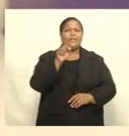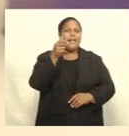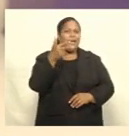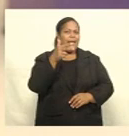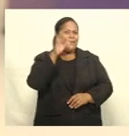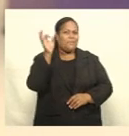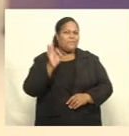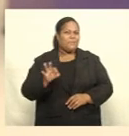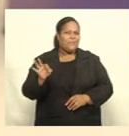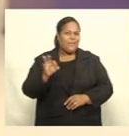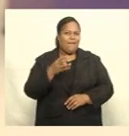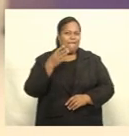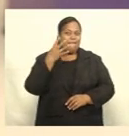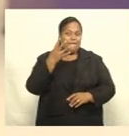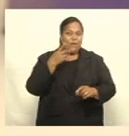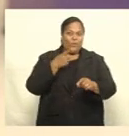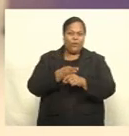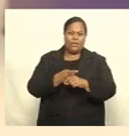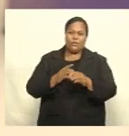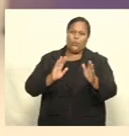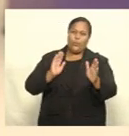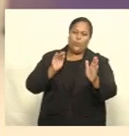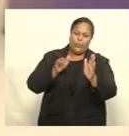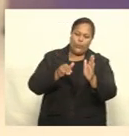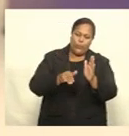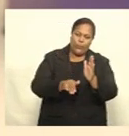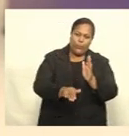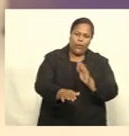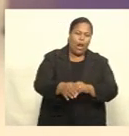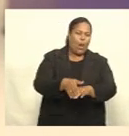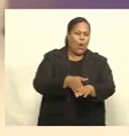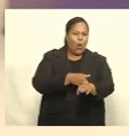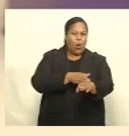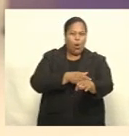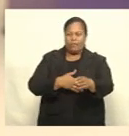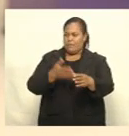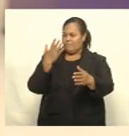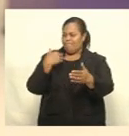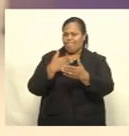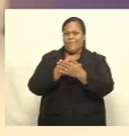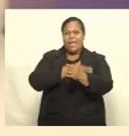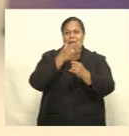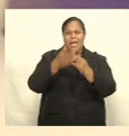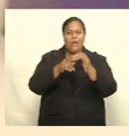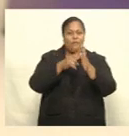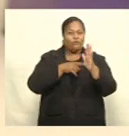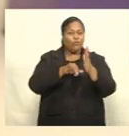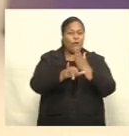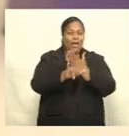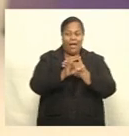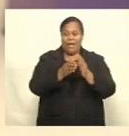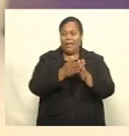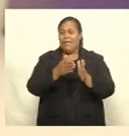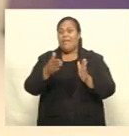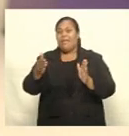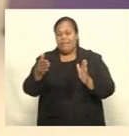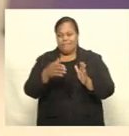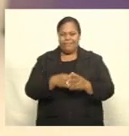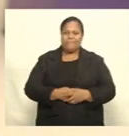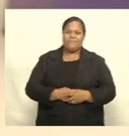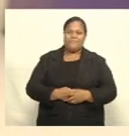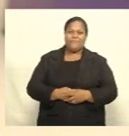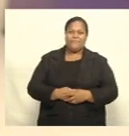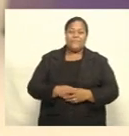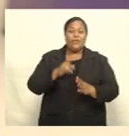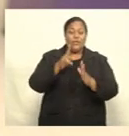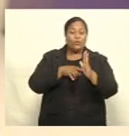losing streak would be the longest since the 6-week slide to the end of July, and the monthly loss would also be the biggest since July's